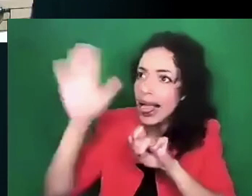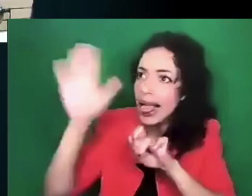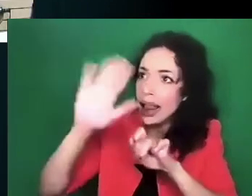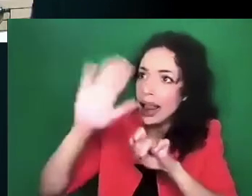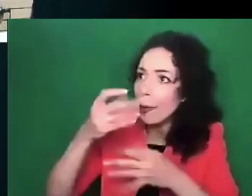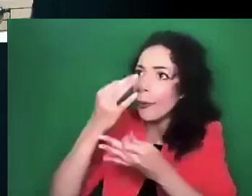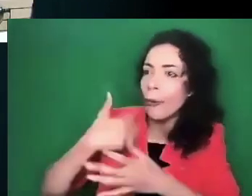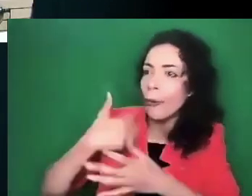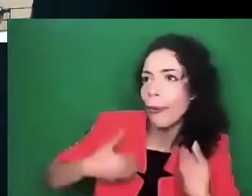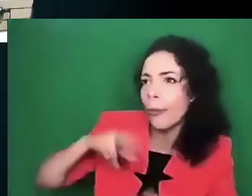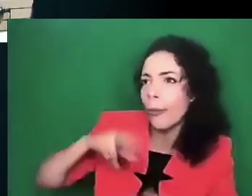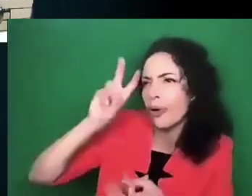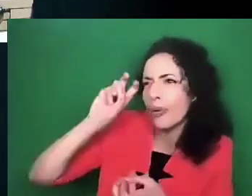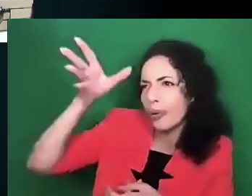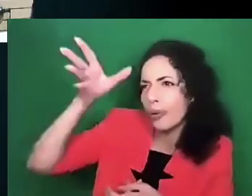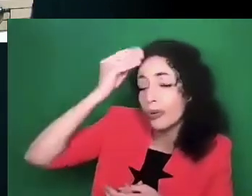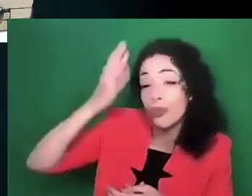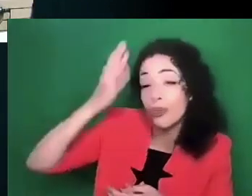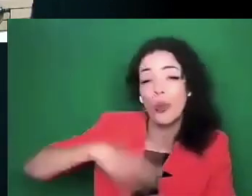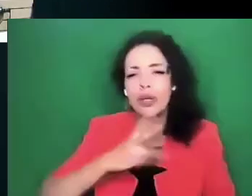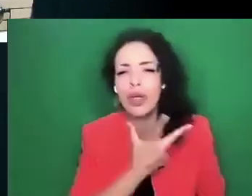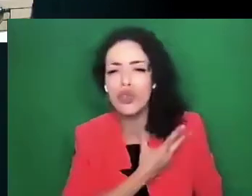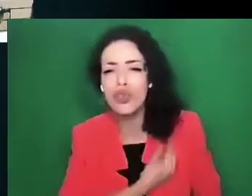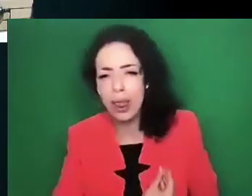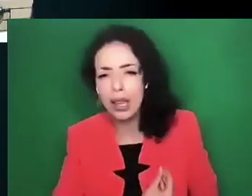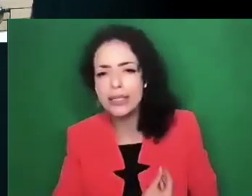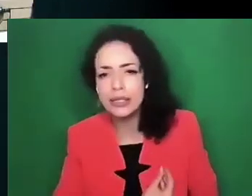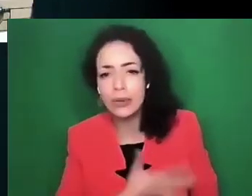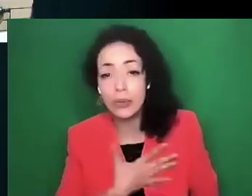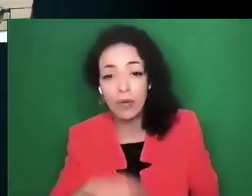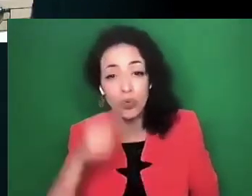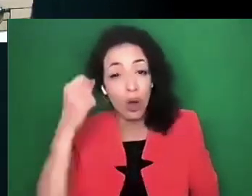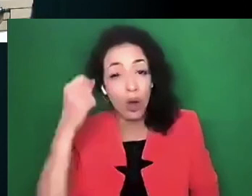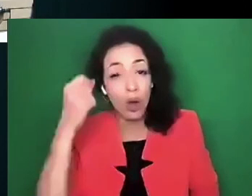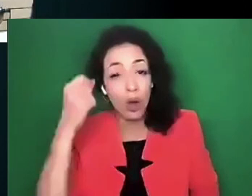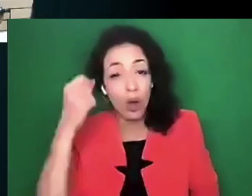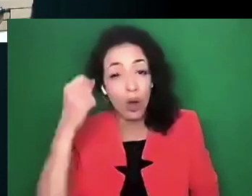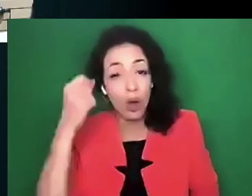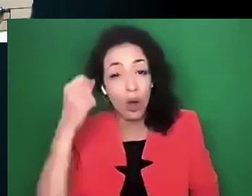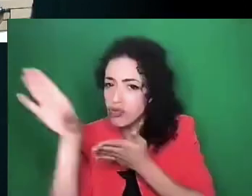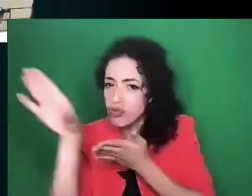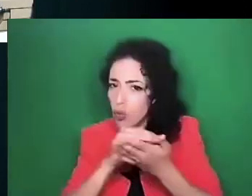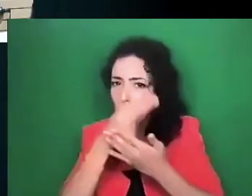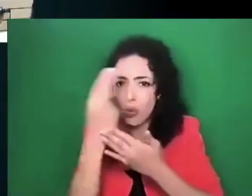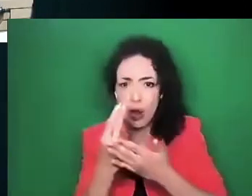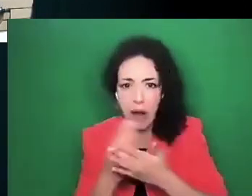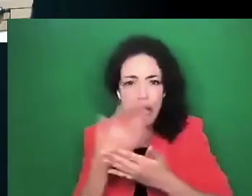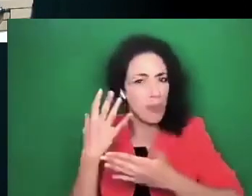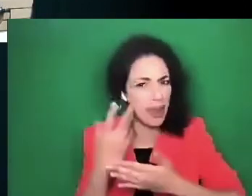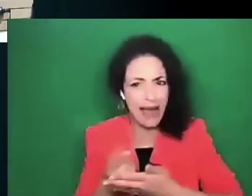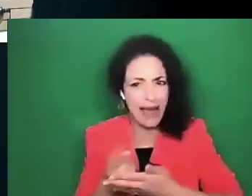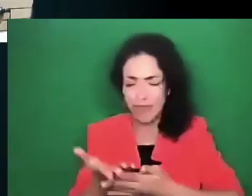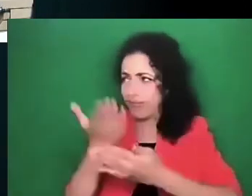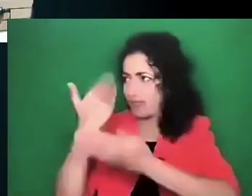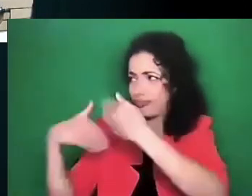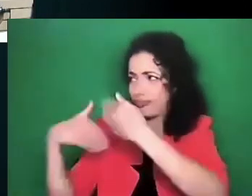are epistemologies and art histories outside of our own. It's very easy when you're born in one given story that you think it's the